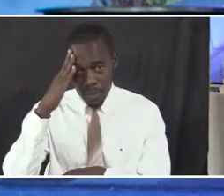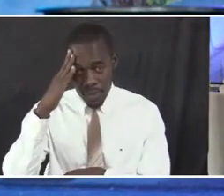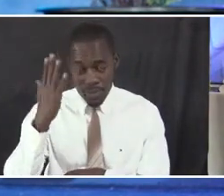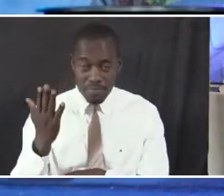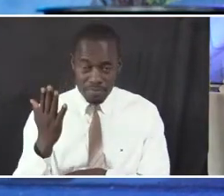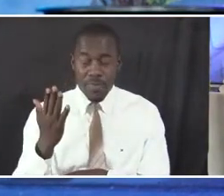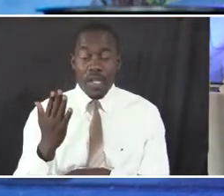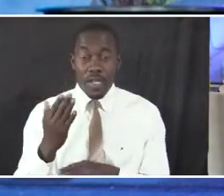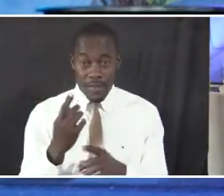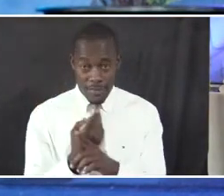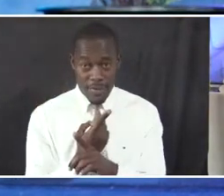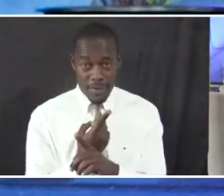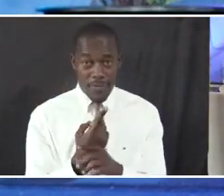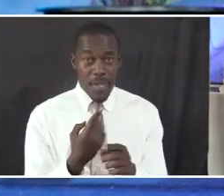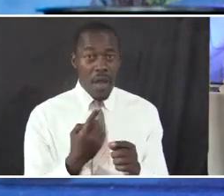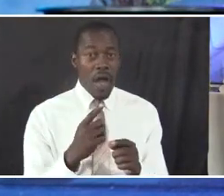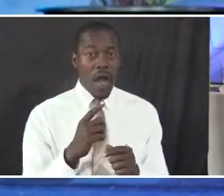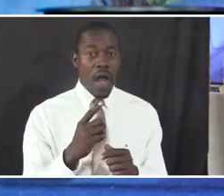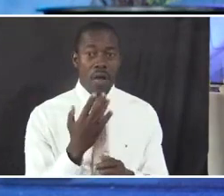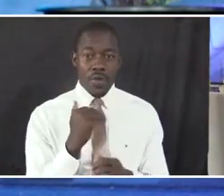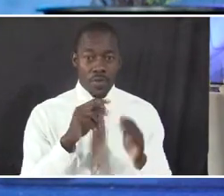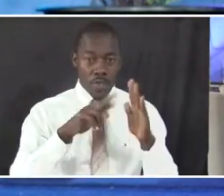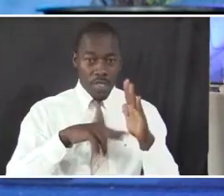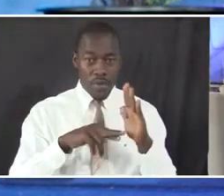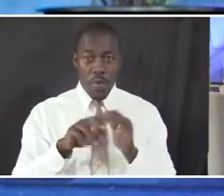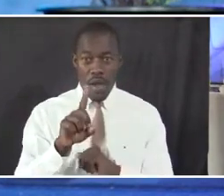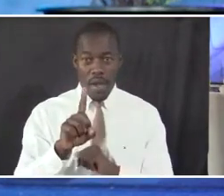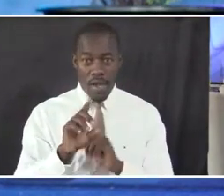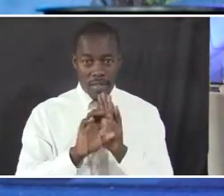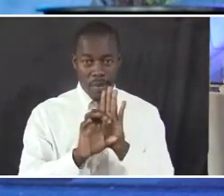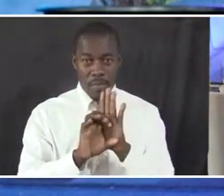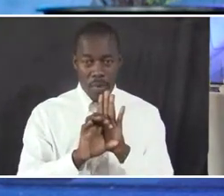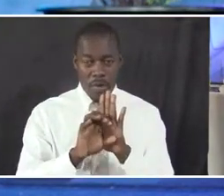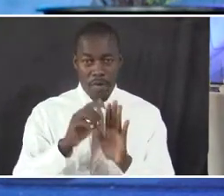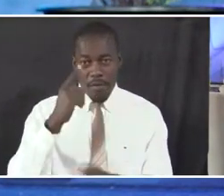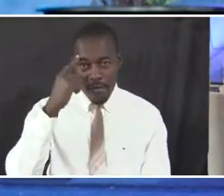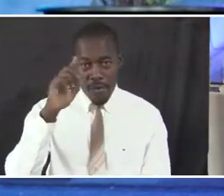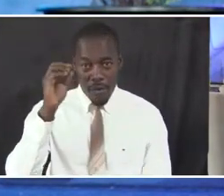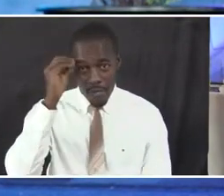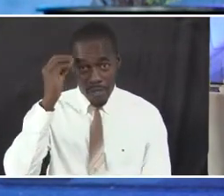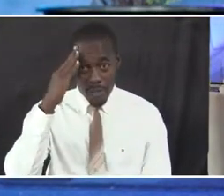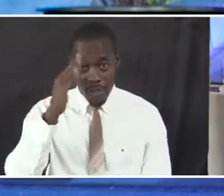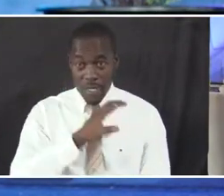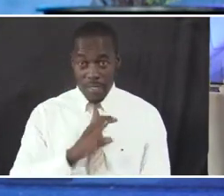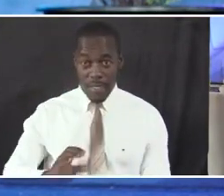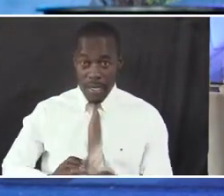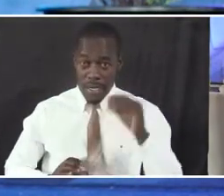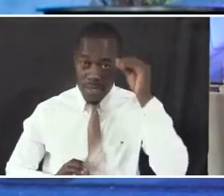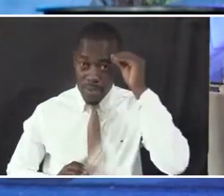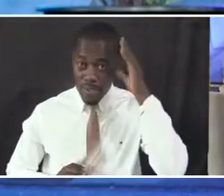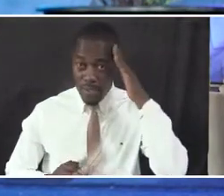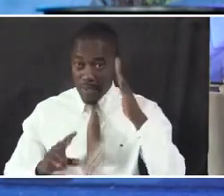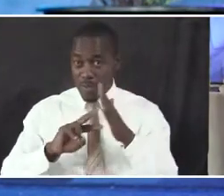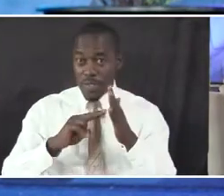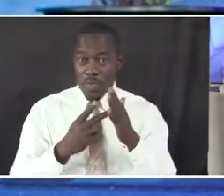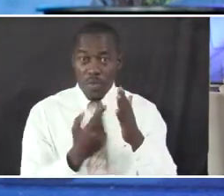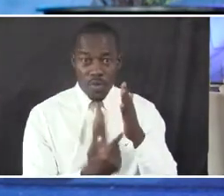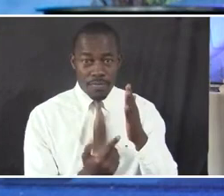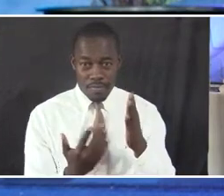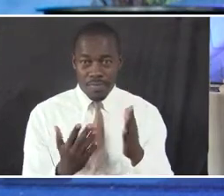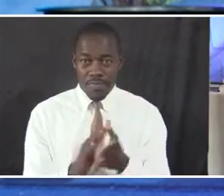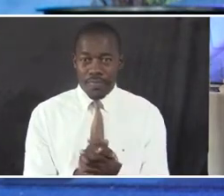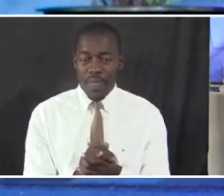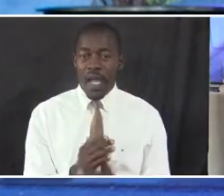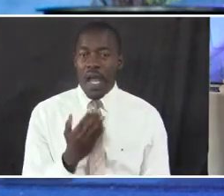and I just want to read just one text just to illustrate what I mean by the Christian education. And I want to invite you to